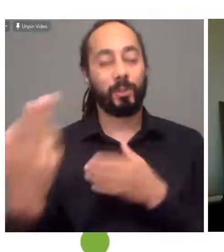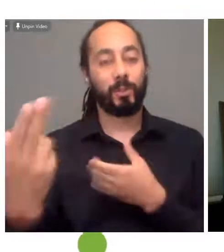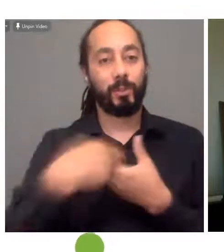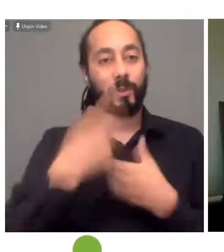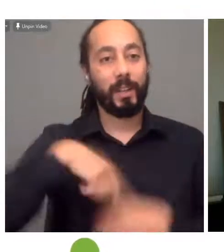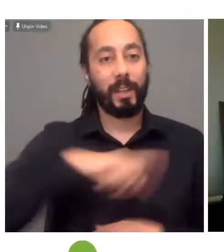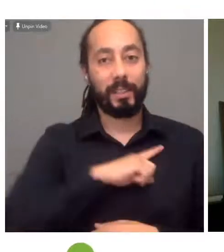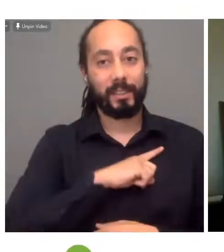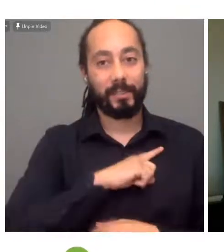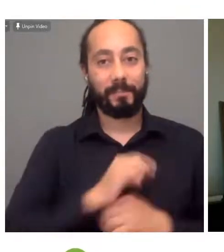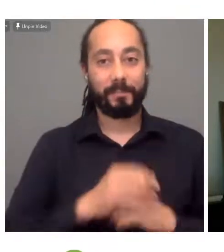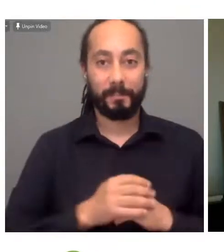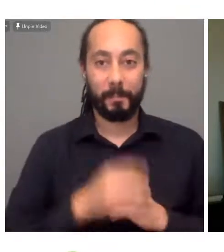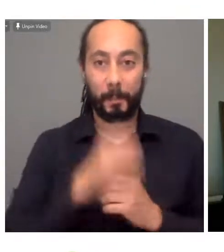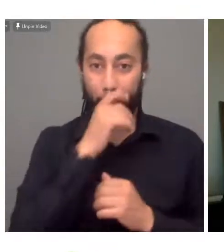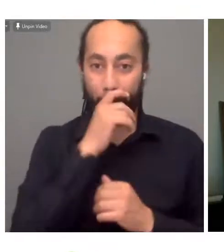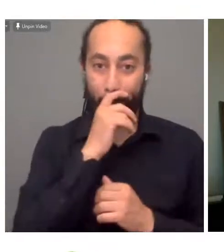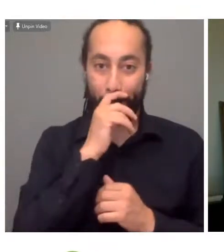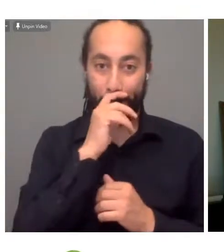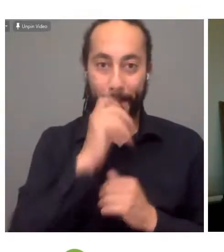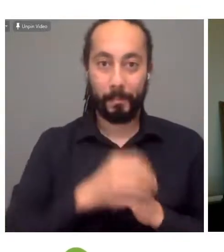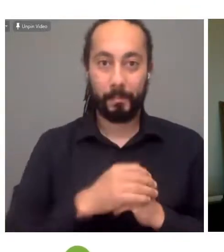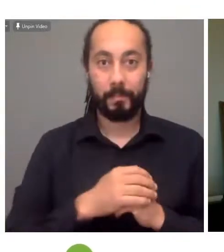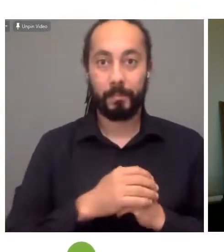today. I'd like to say that